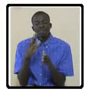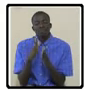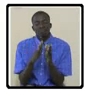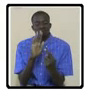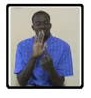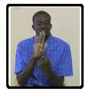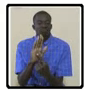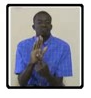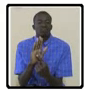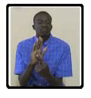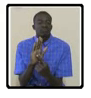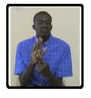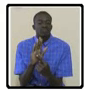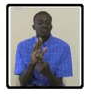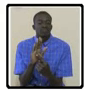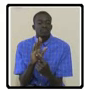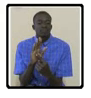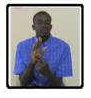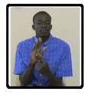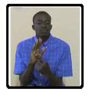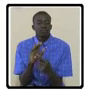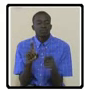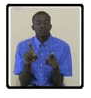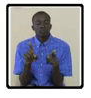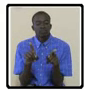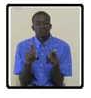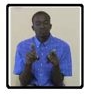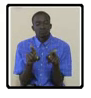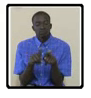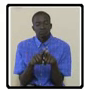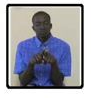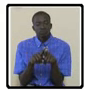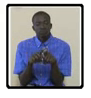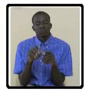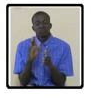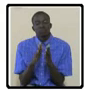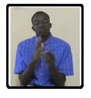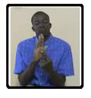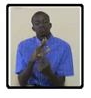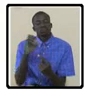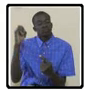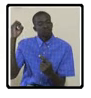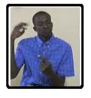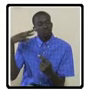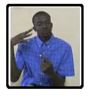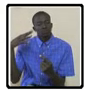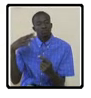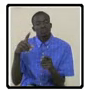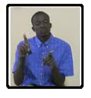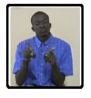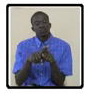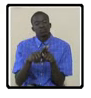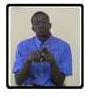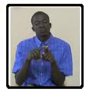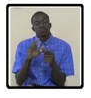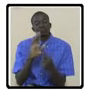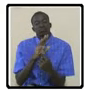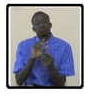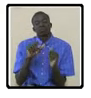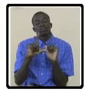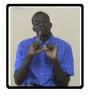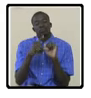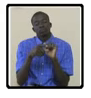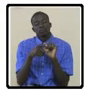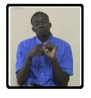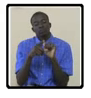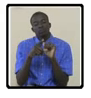symbol for it. This is the symbol for the light bulb, and this is the symbol for an